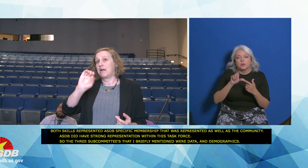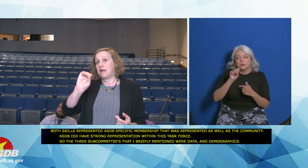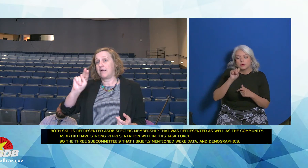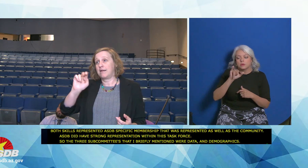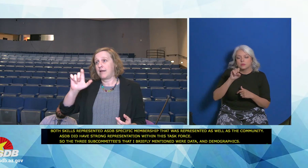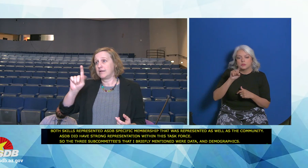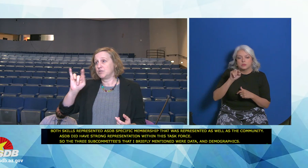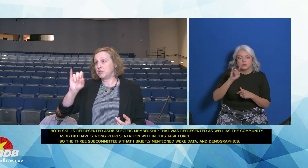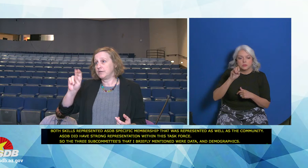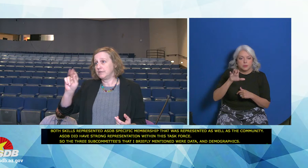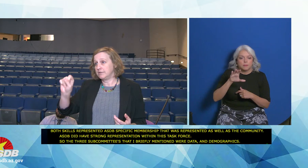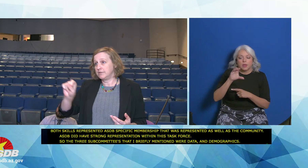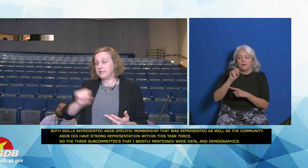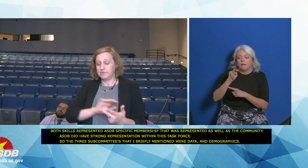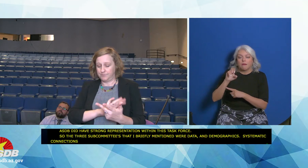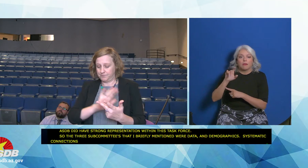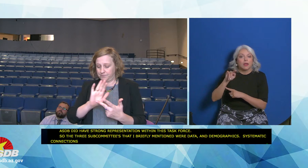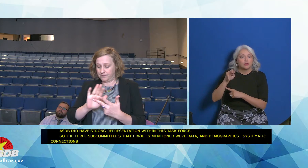systematic connections,